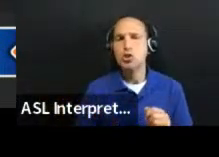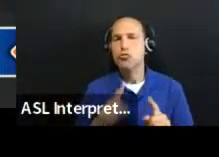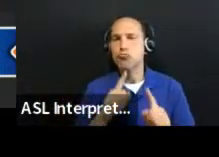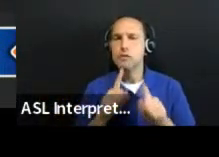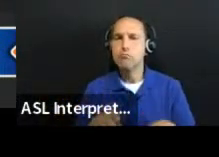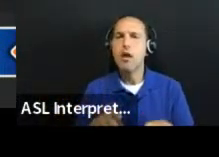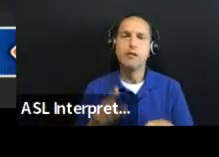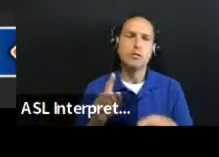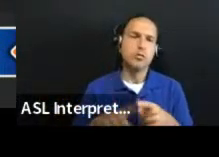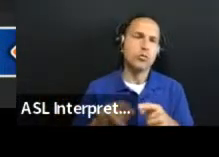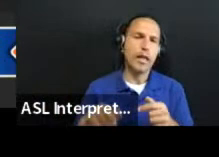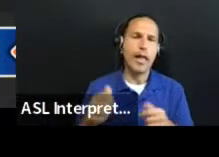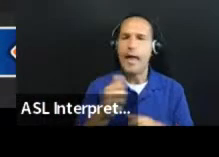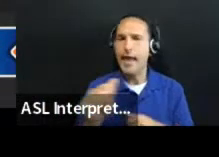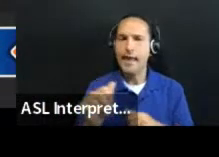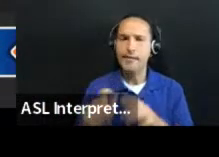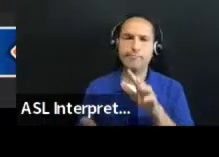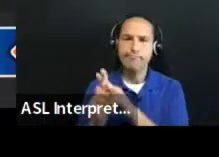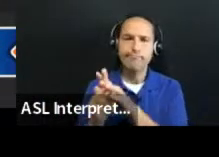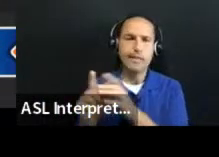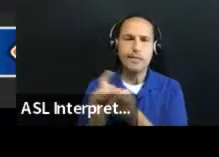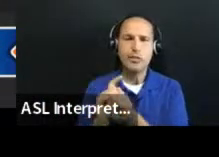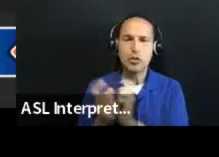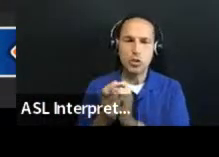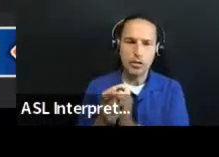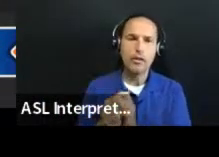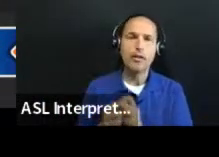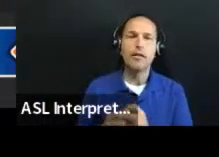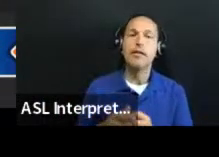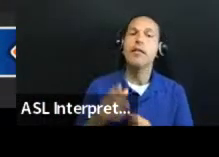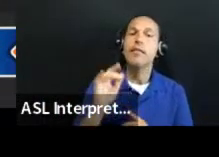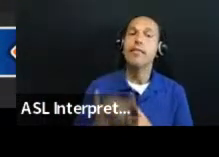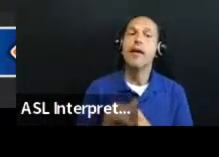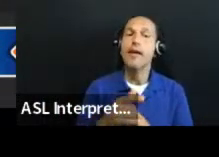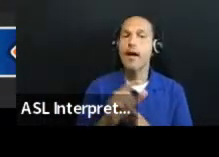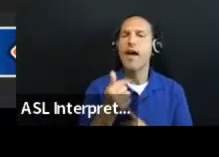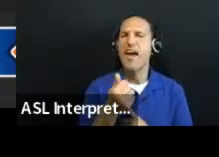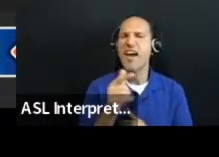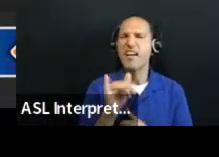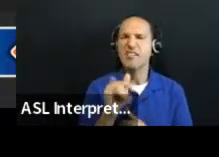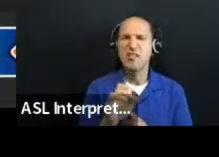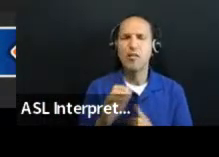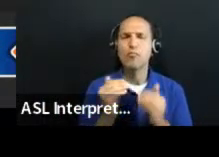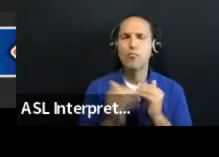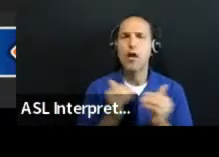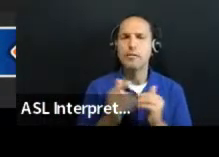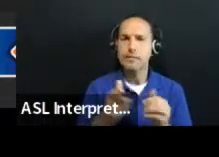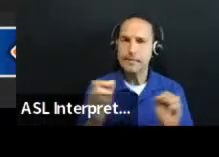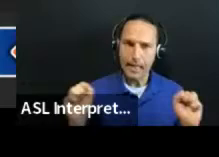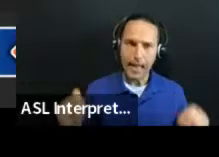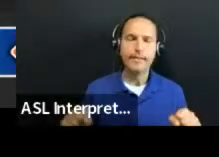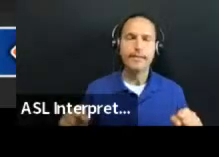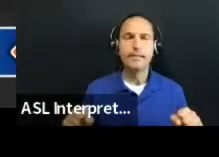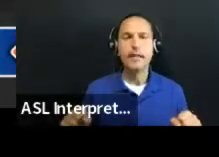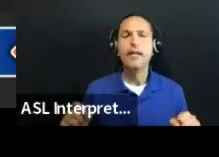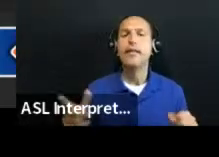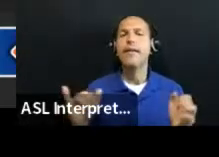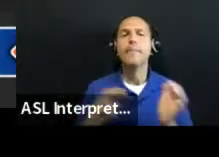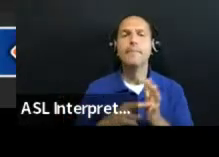change, and this is and the agile processes allow you to do this. And it really does